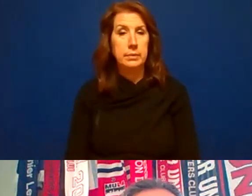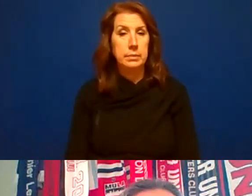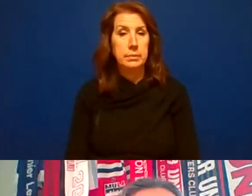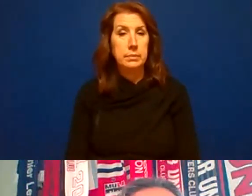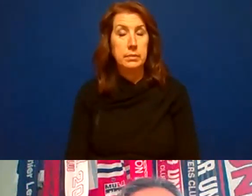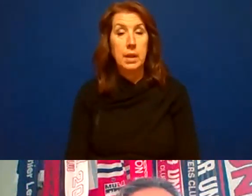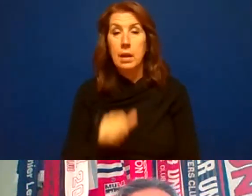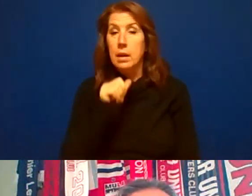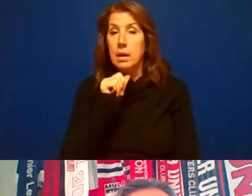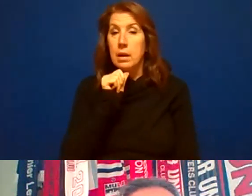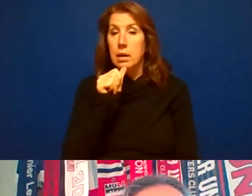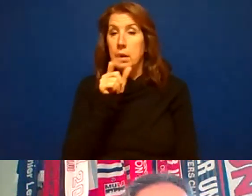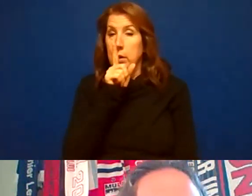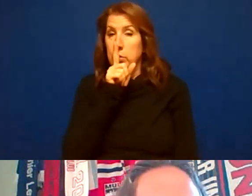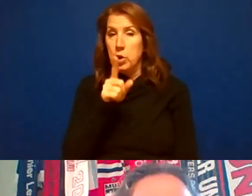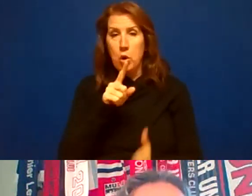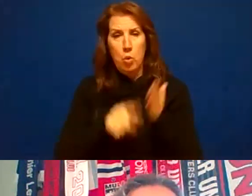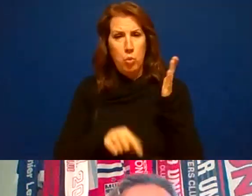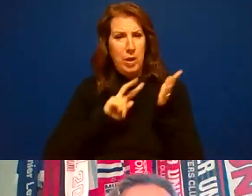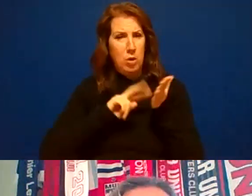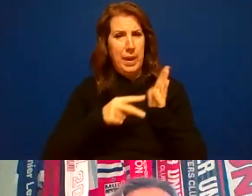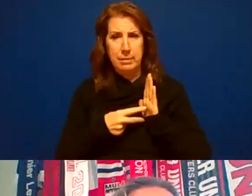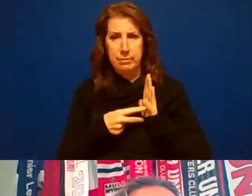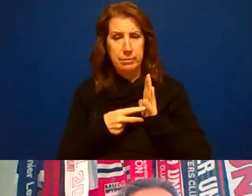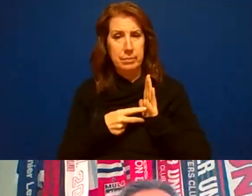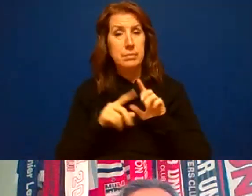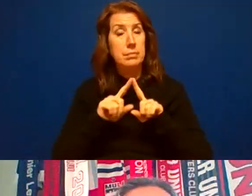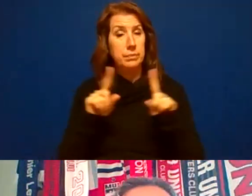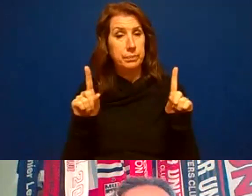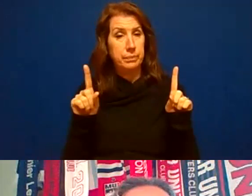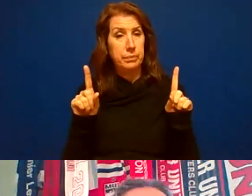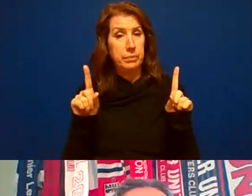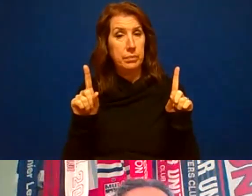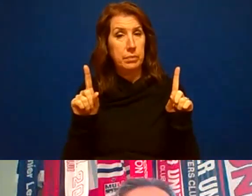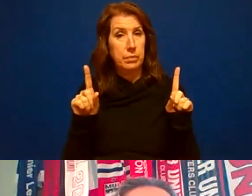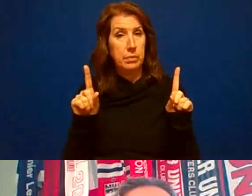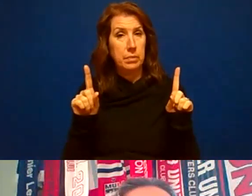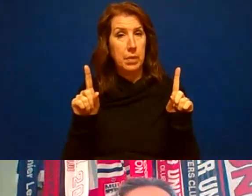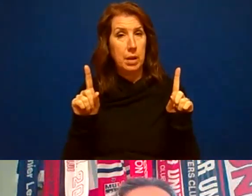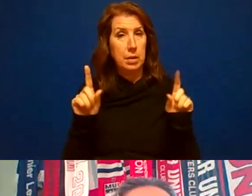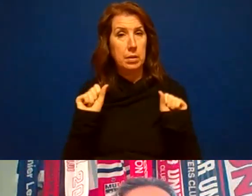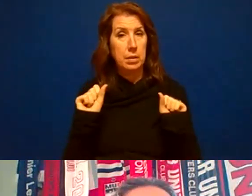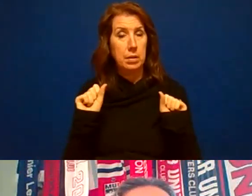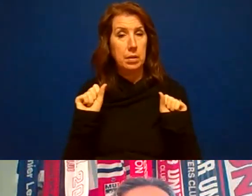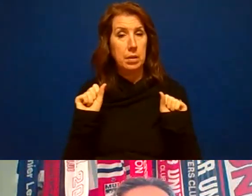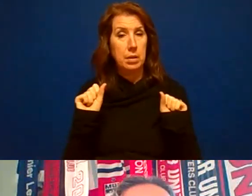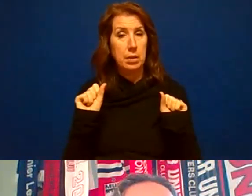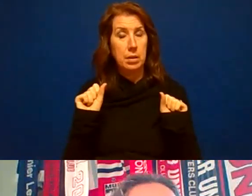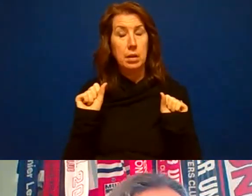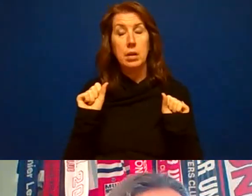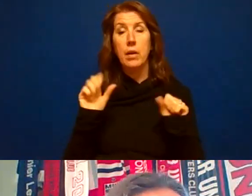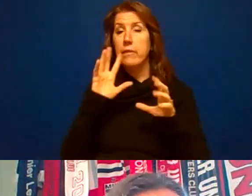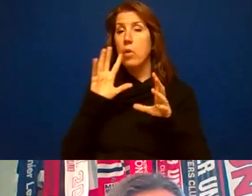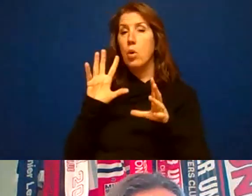I'm not sure what that question means, but let me just say, like opposition to integrated facilities, to being